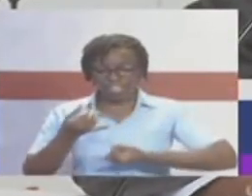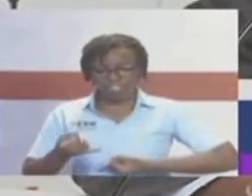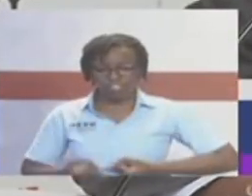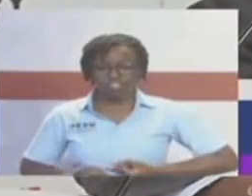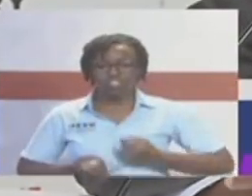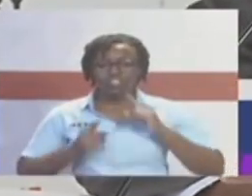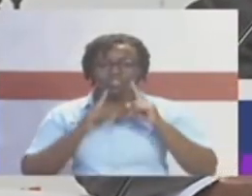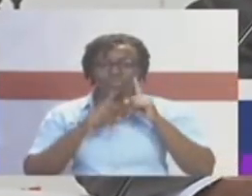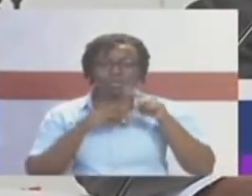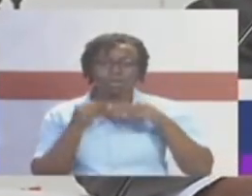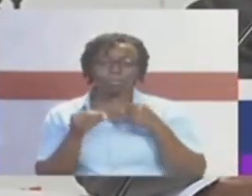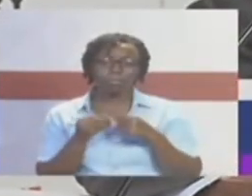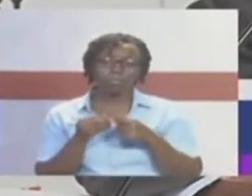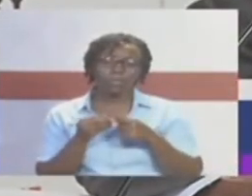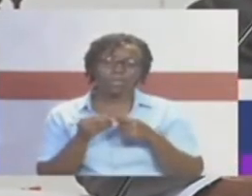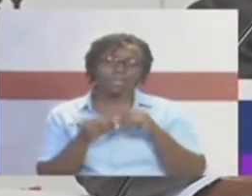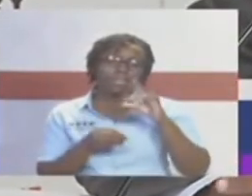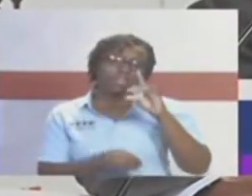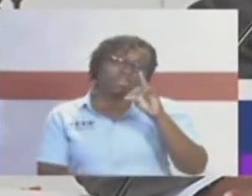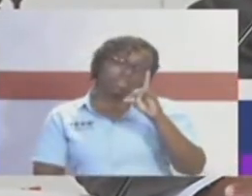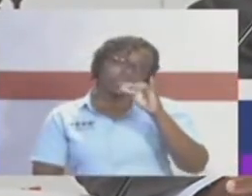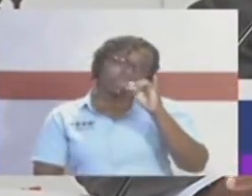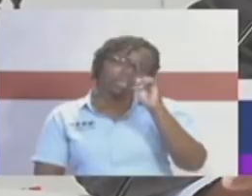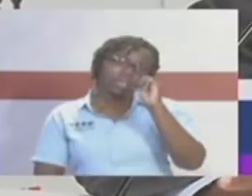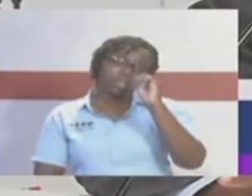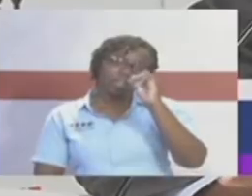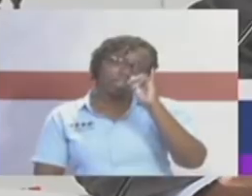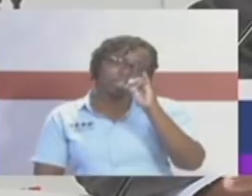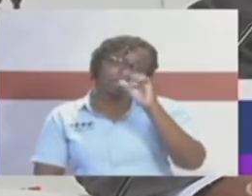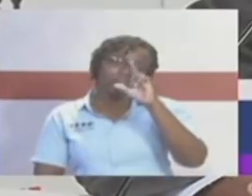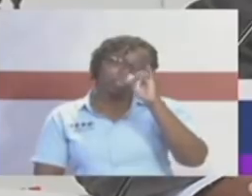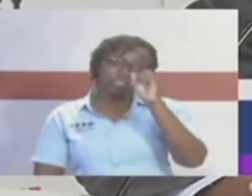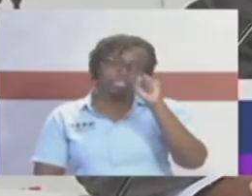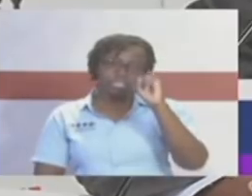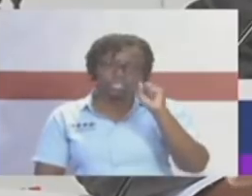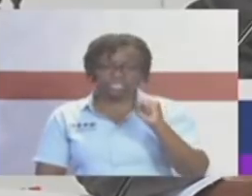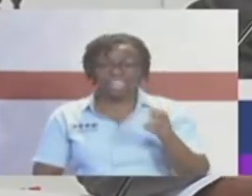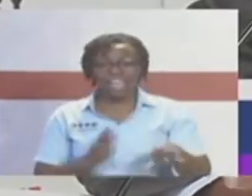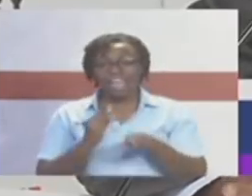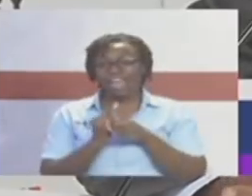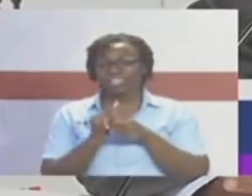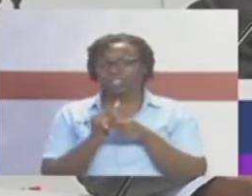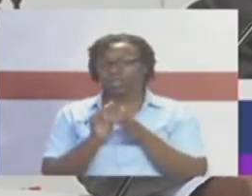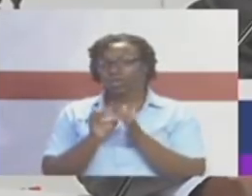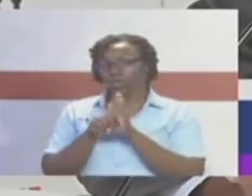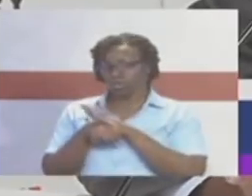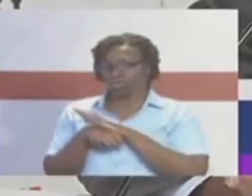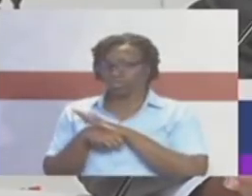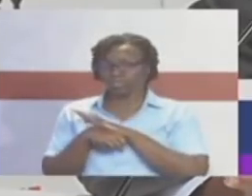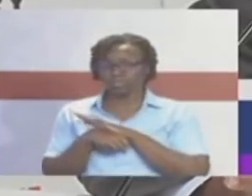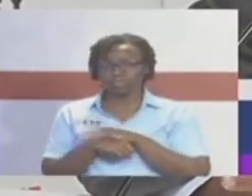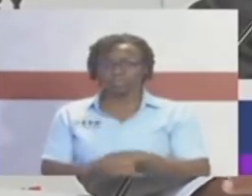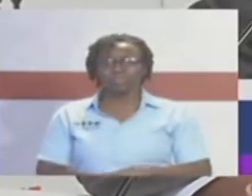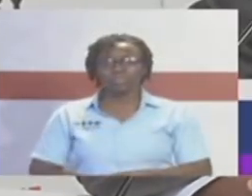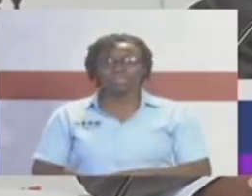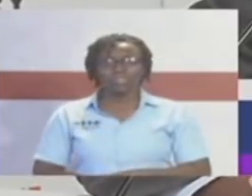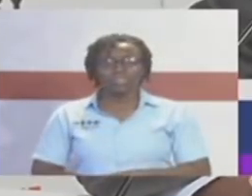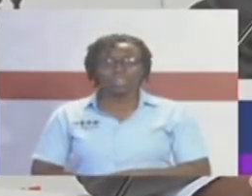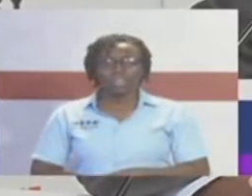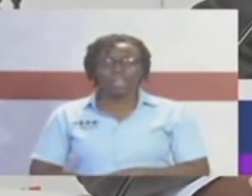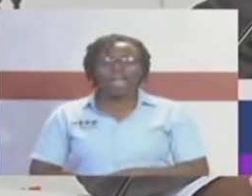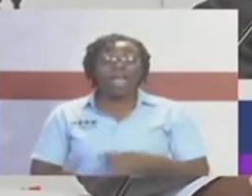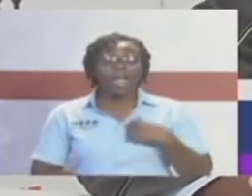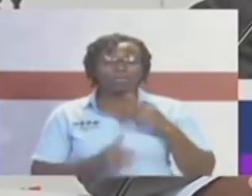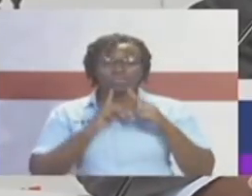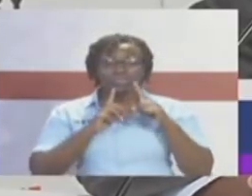talk about dialysis and COVID. And I'm talking to you with my kidney specialist hat on this